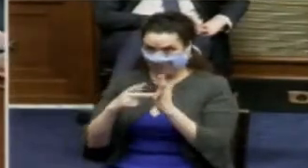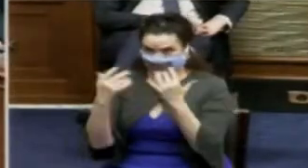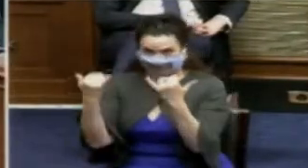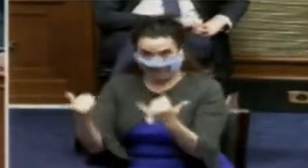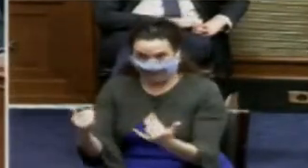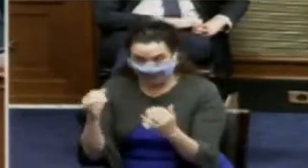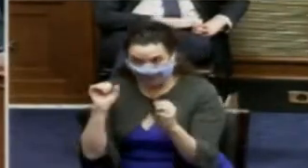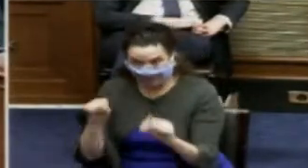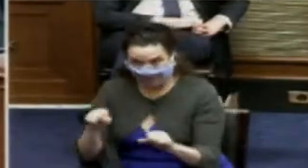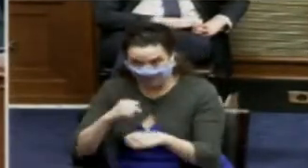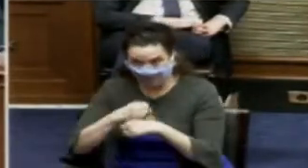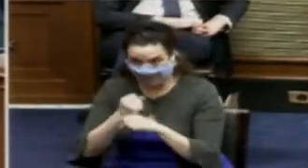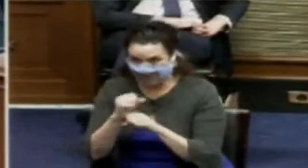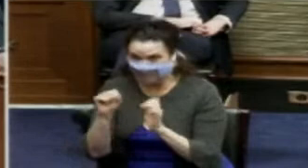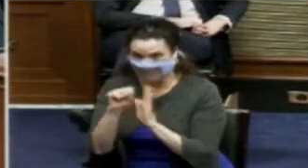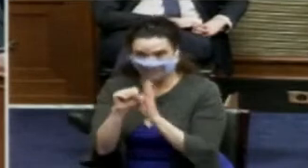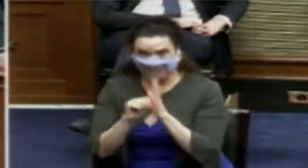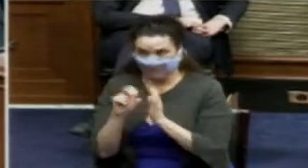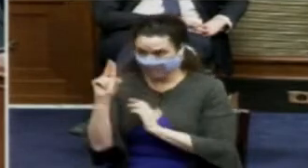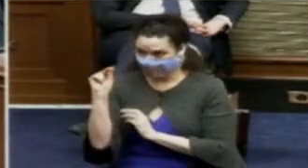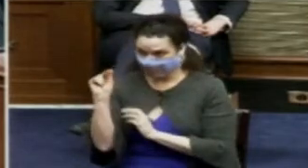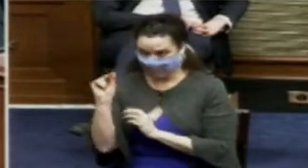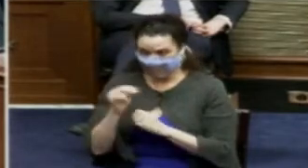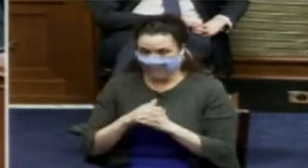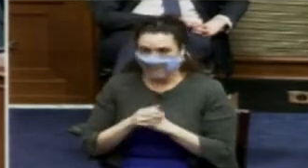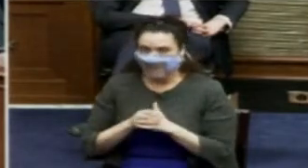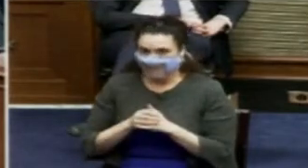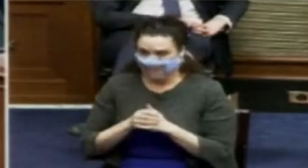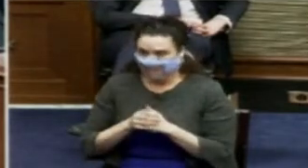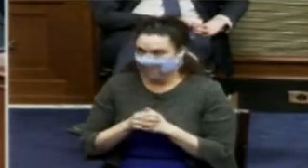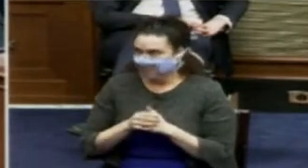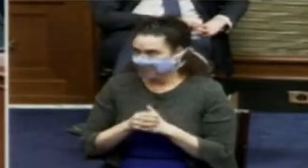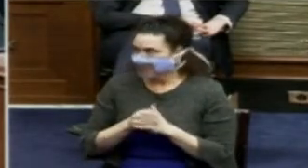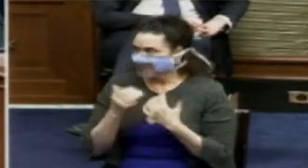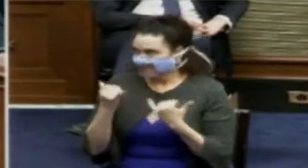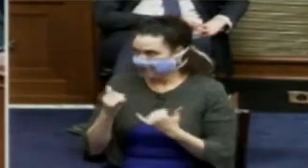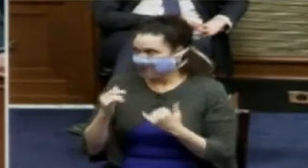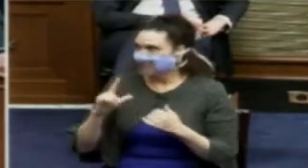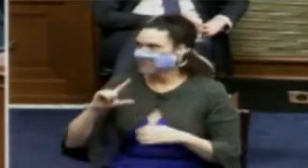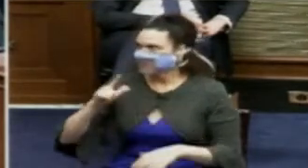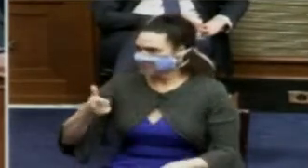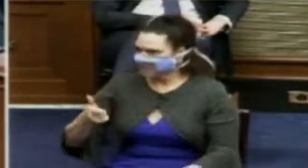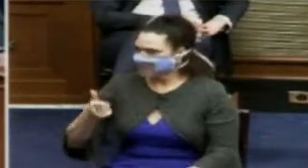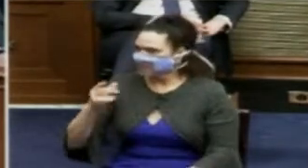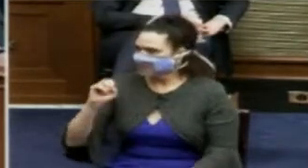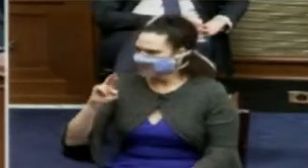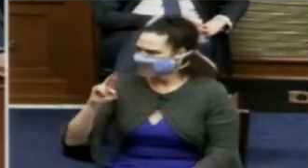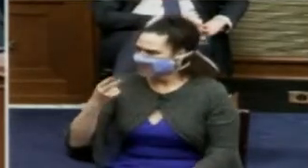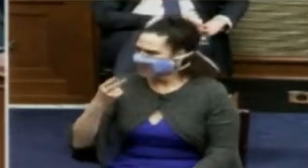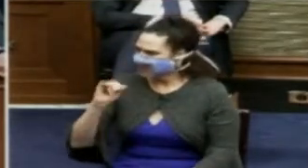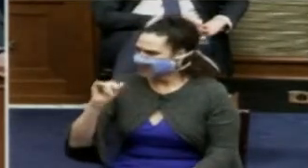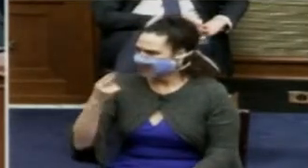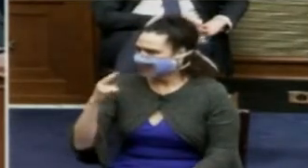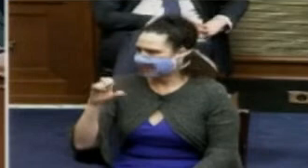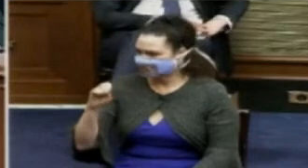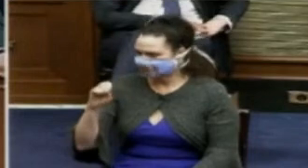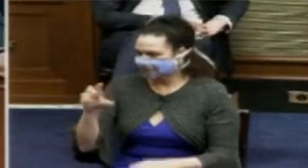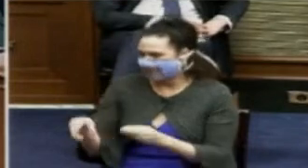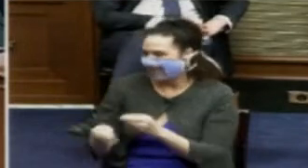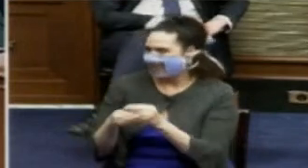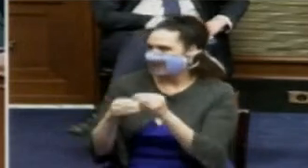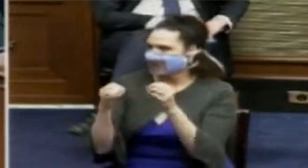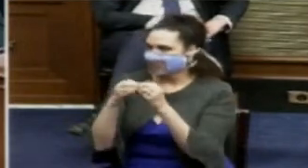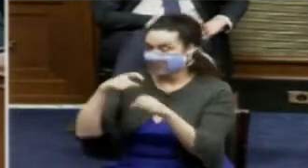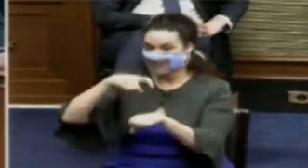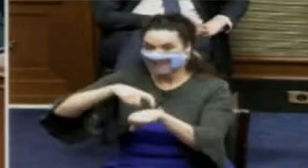expired. The gentleman from Louisiana, Mr. Higgins, is recognized with additional time because of the technical difficulties.